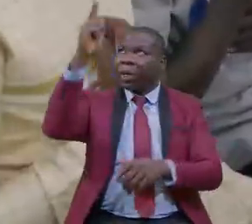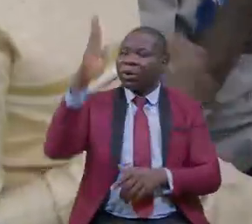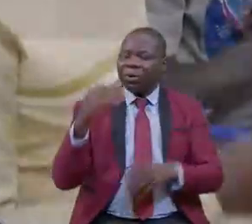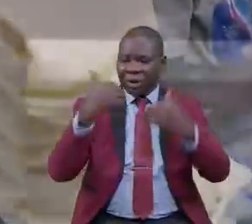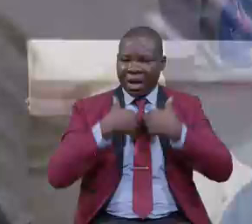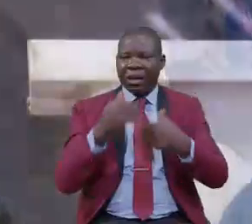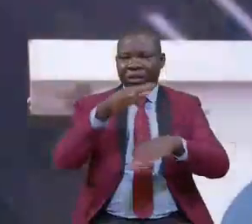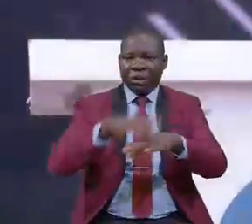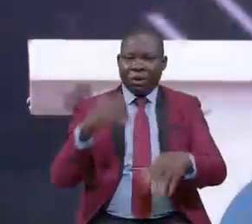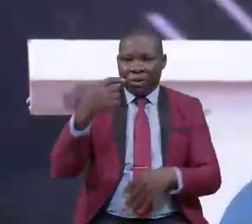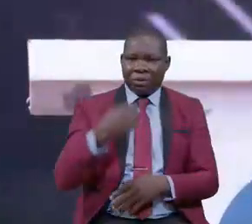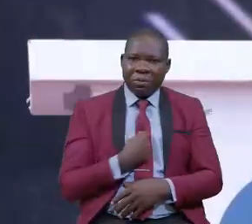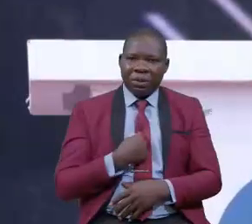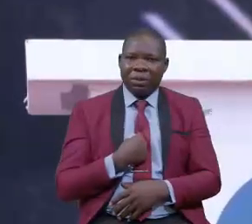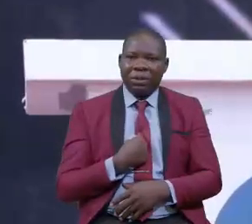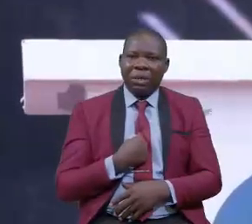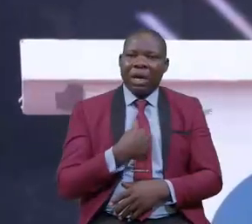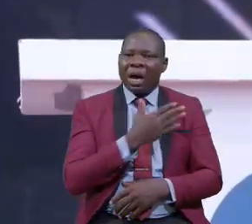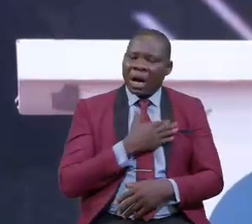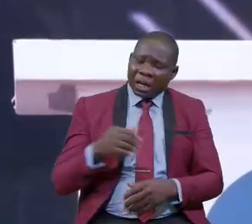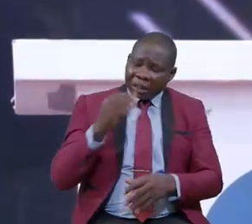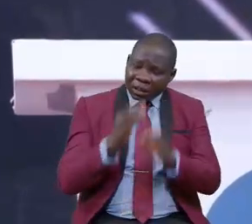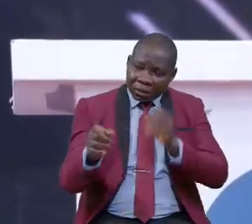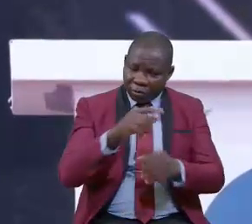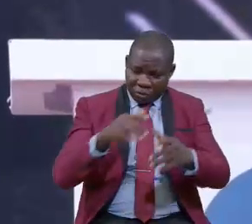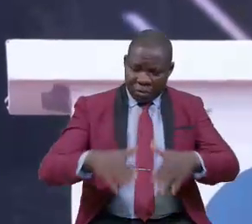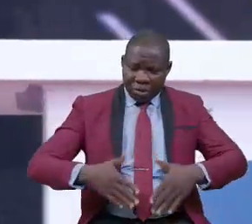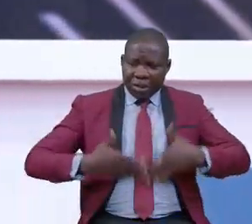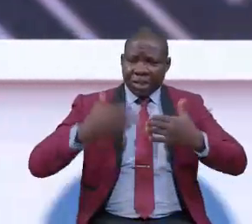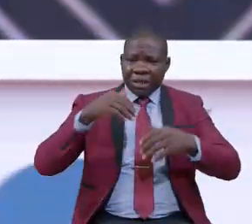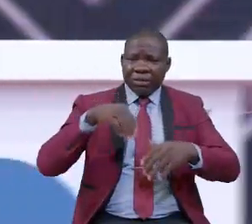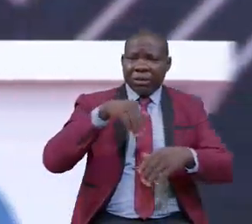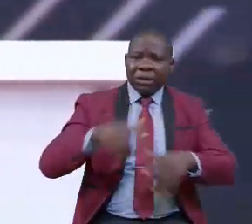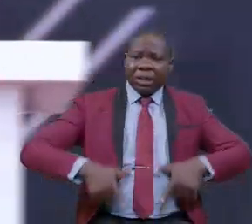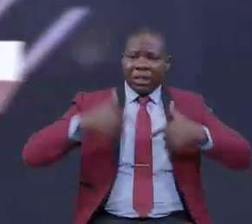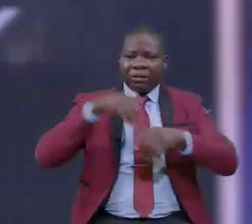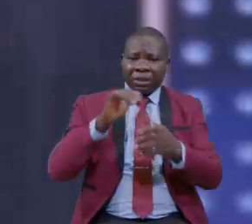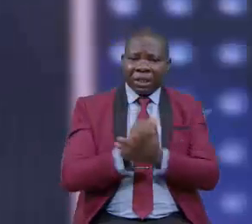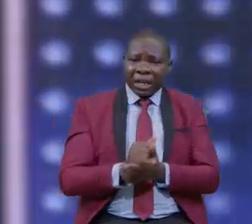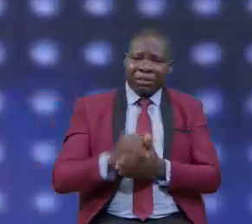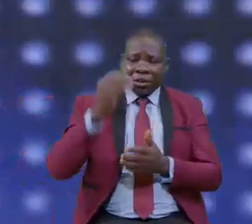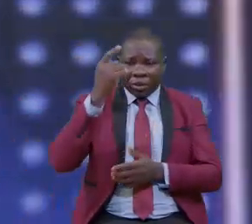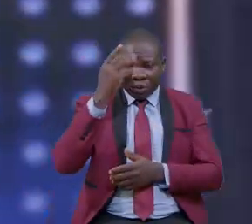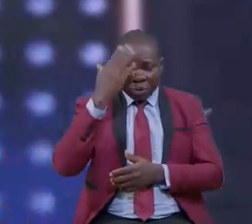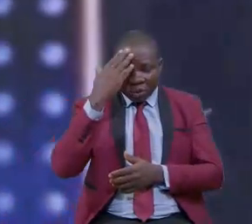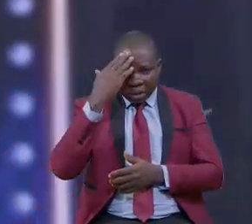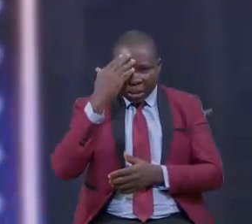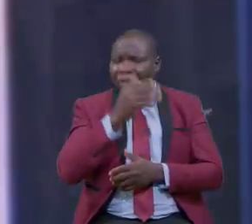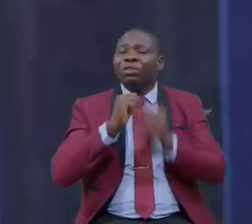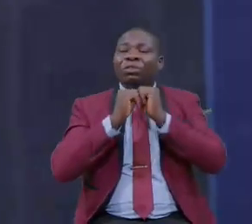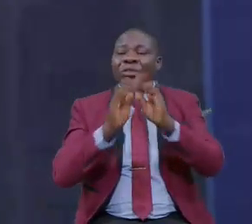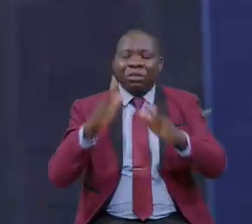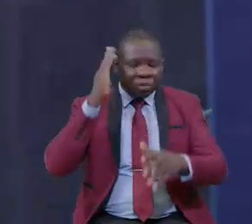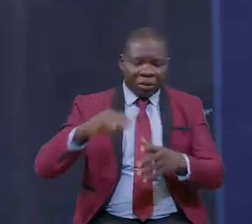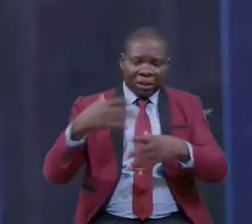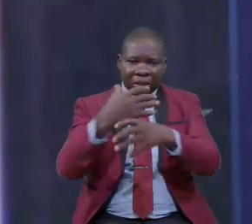And you live in that consciousness. And nothing will take the call of God away from